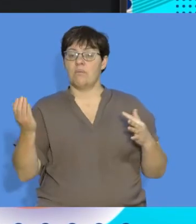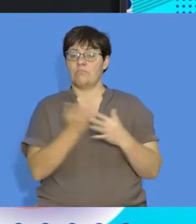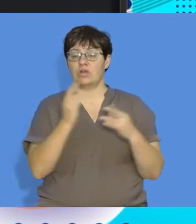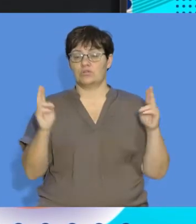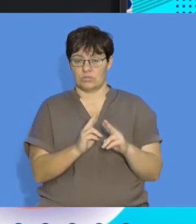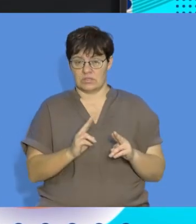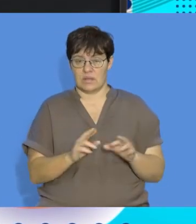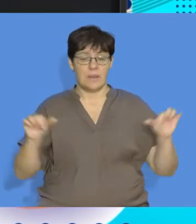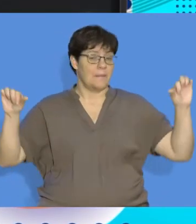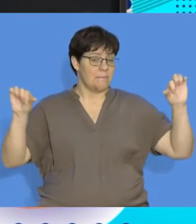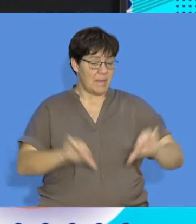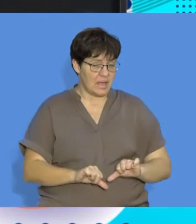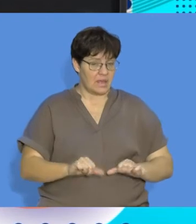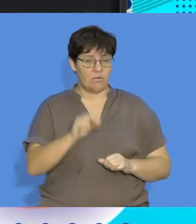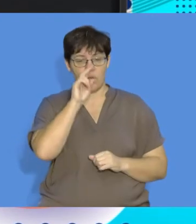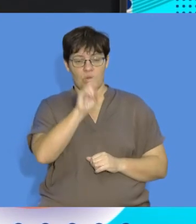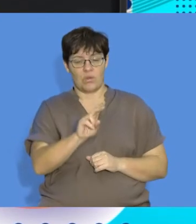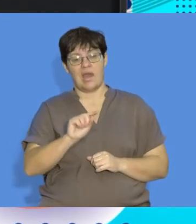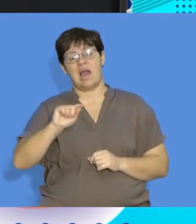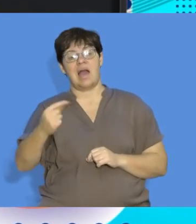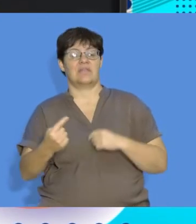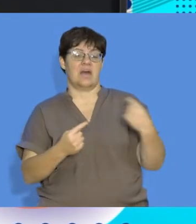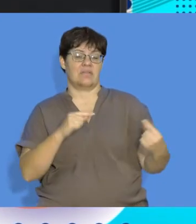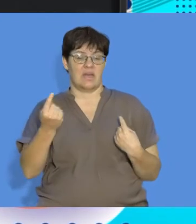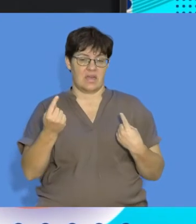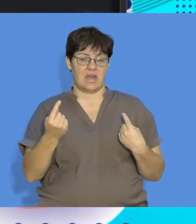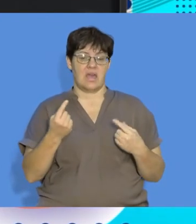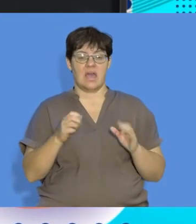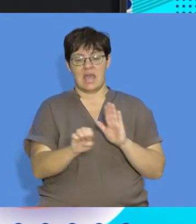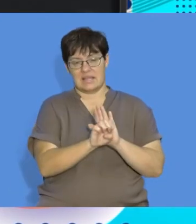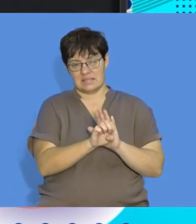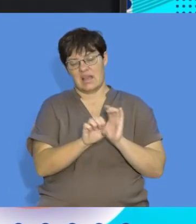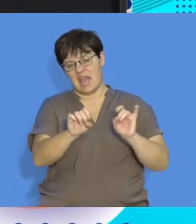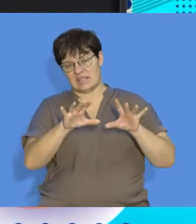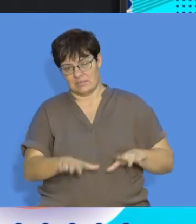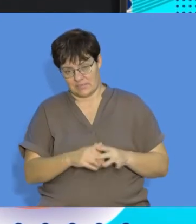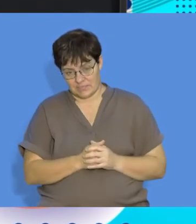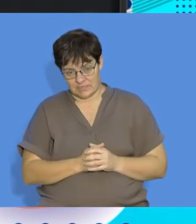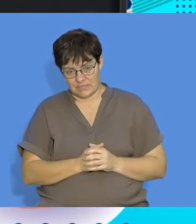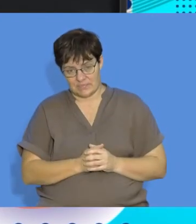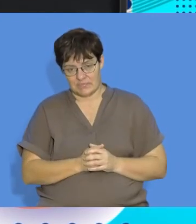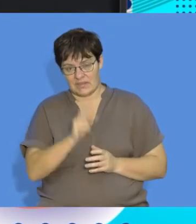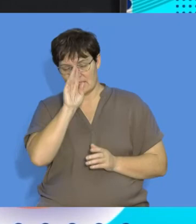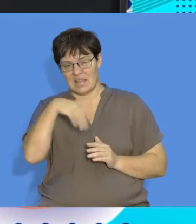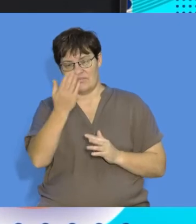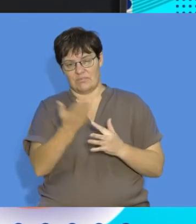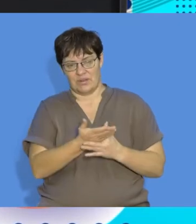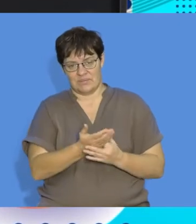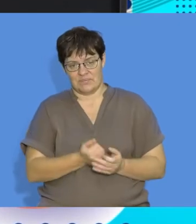now. When we come back, we'll look at another, practical exam type of a problem. See you after the